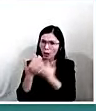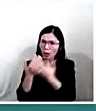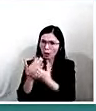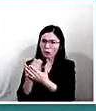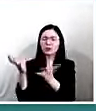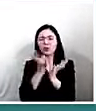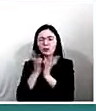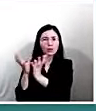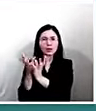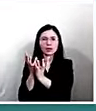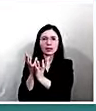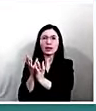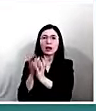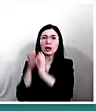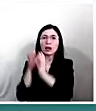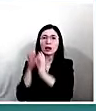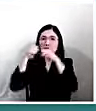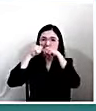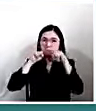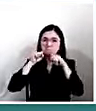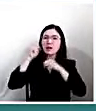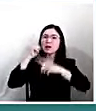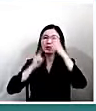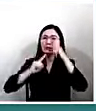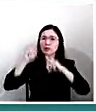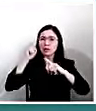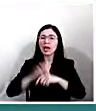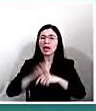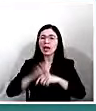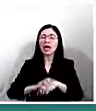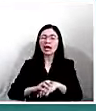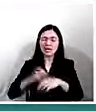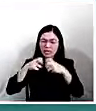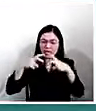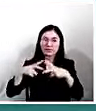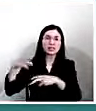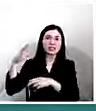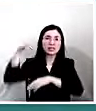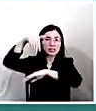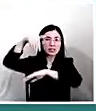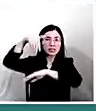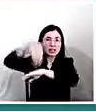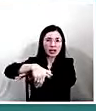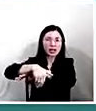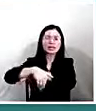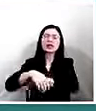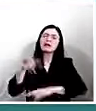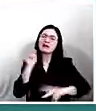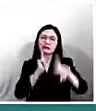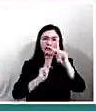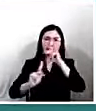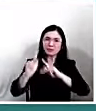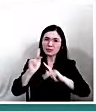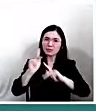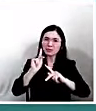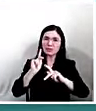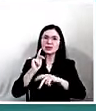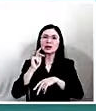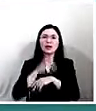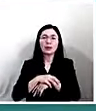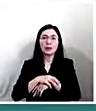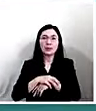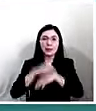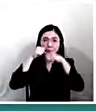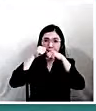loud cries, and even in the night, the people wailed. The Lord said to Moses